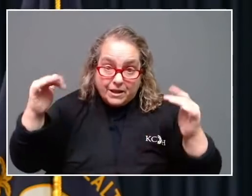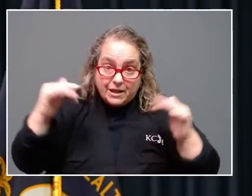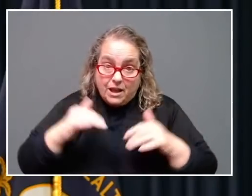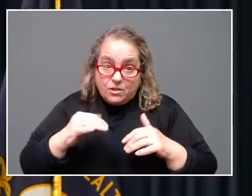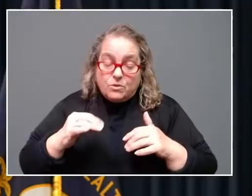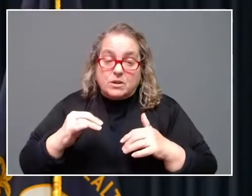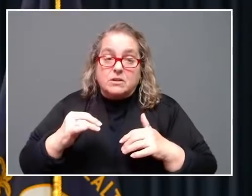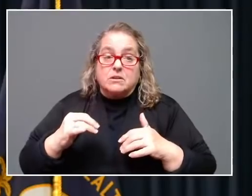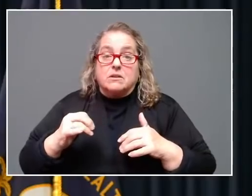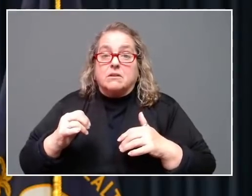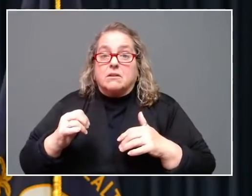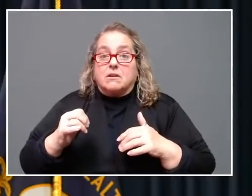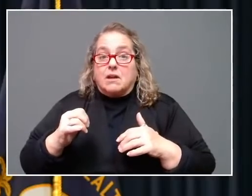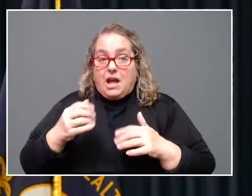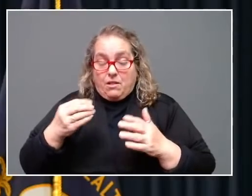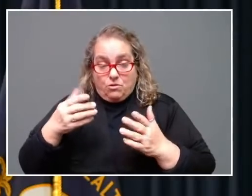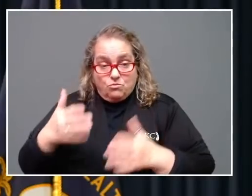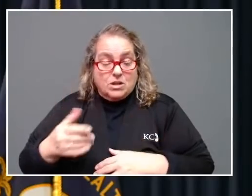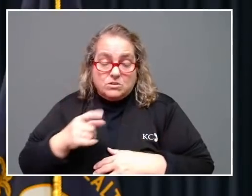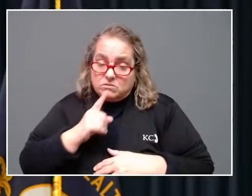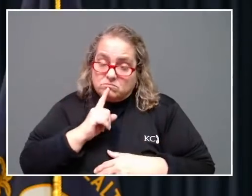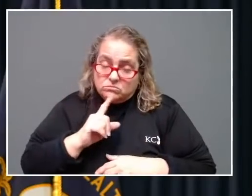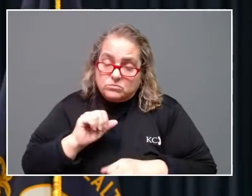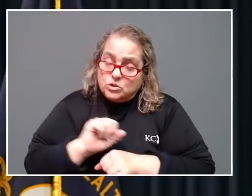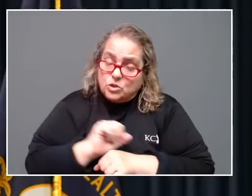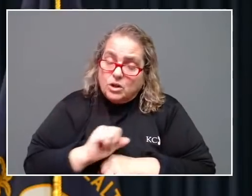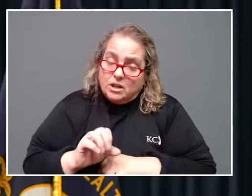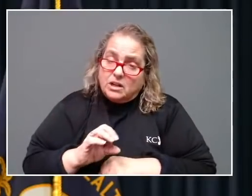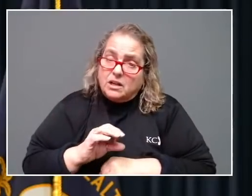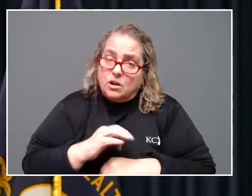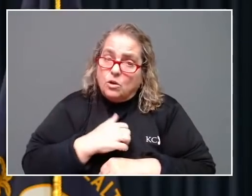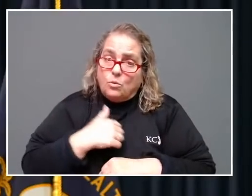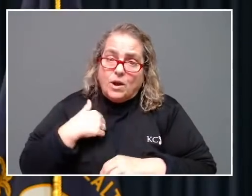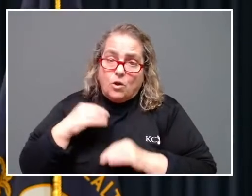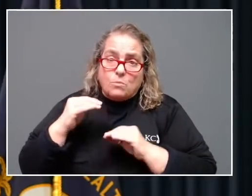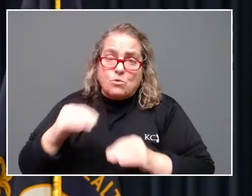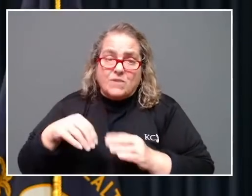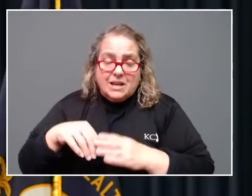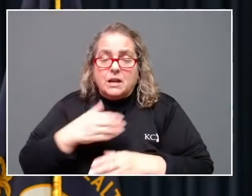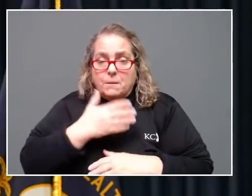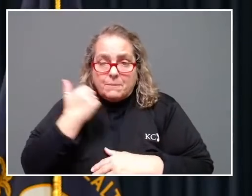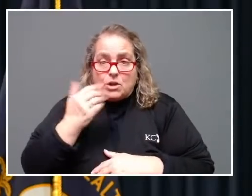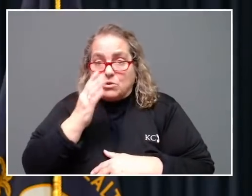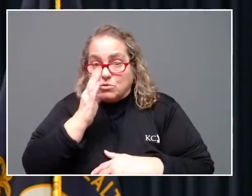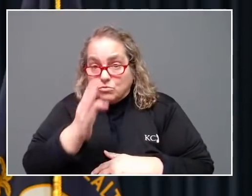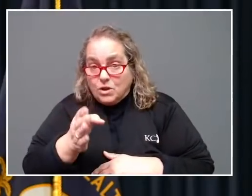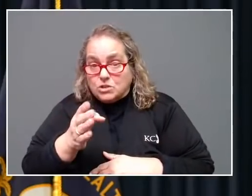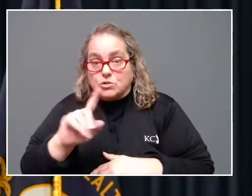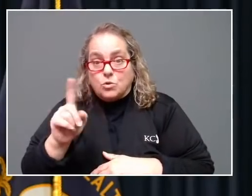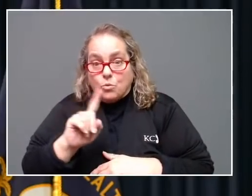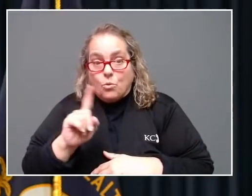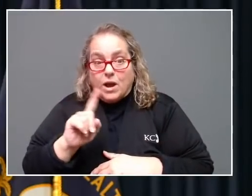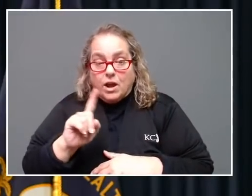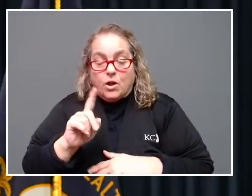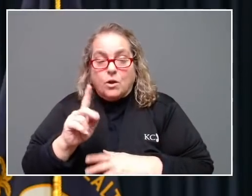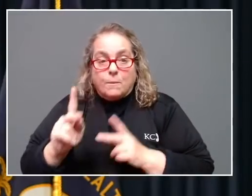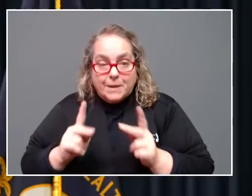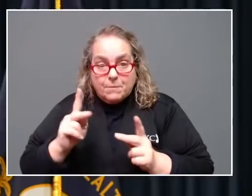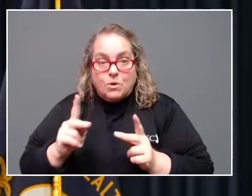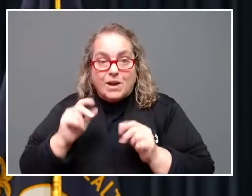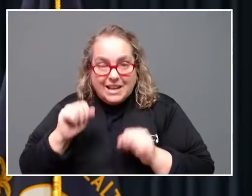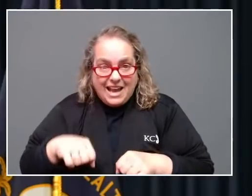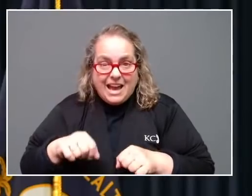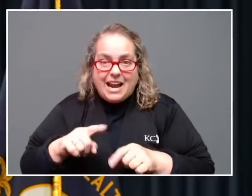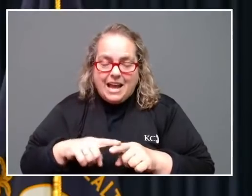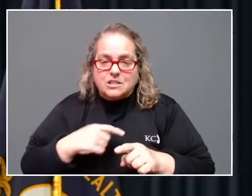rest, certainly we're moving in a better direction to where people can, as we move out of the